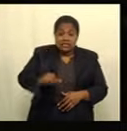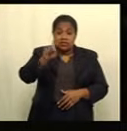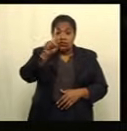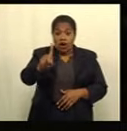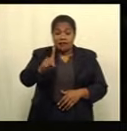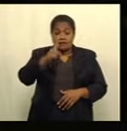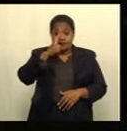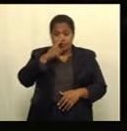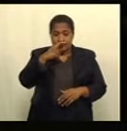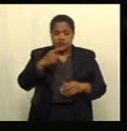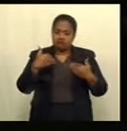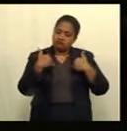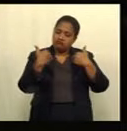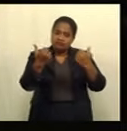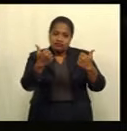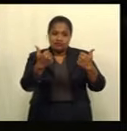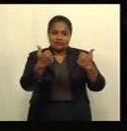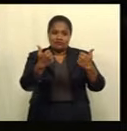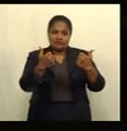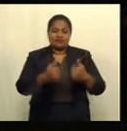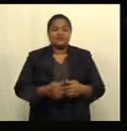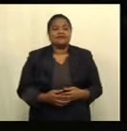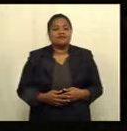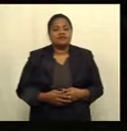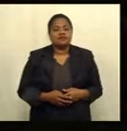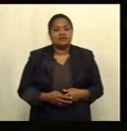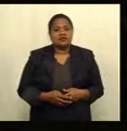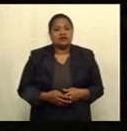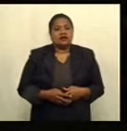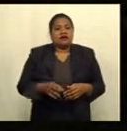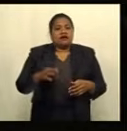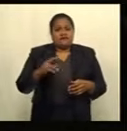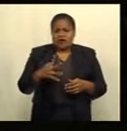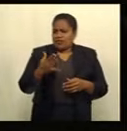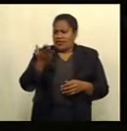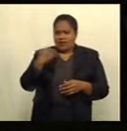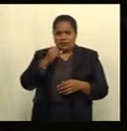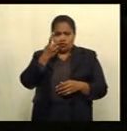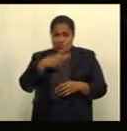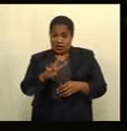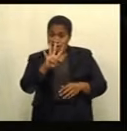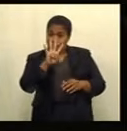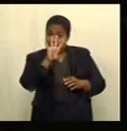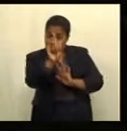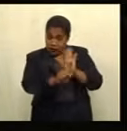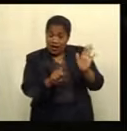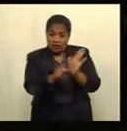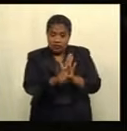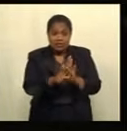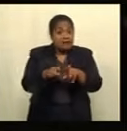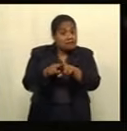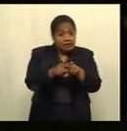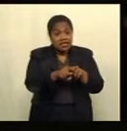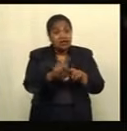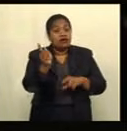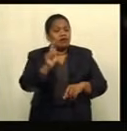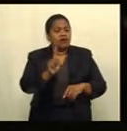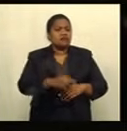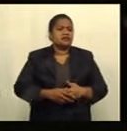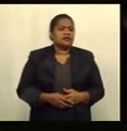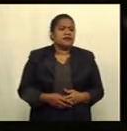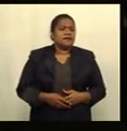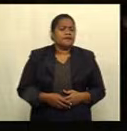recovered. 61 patients have recovered, for the last 24 hours, and which means that